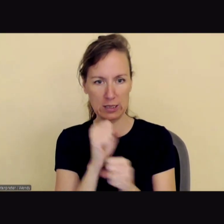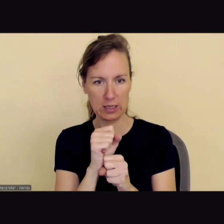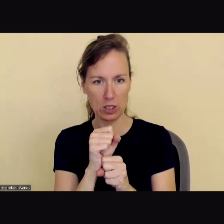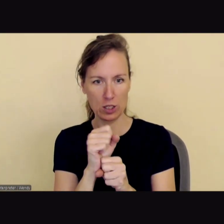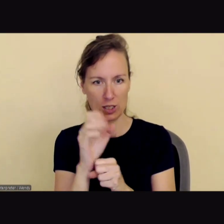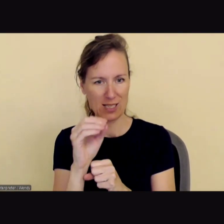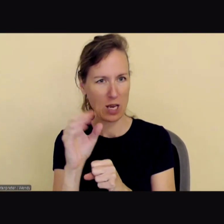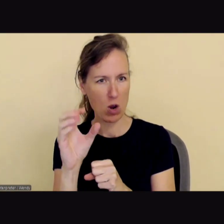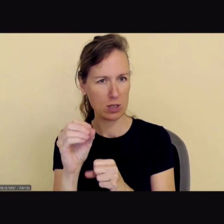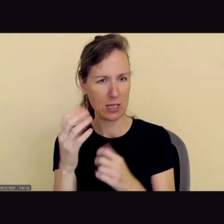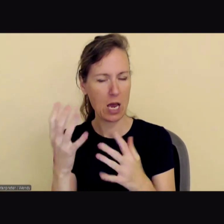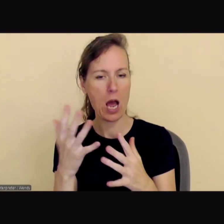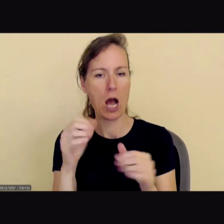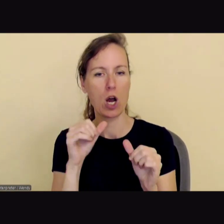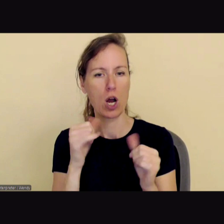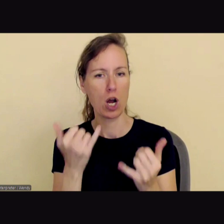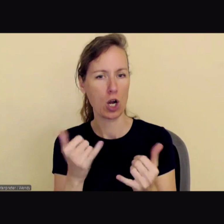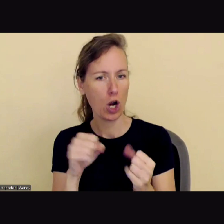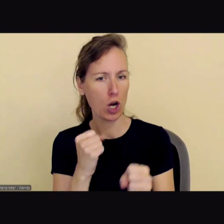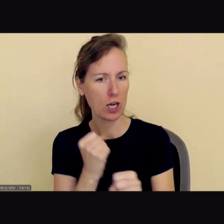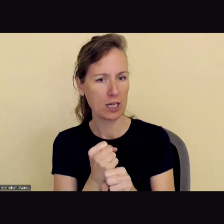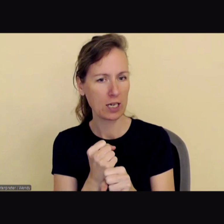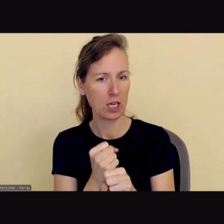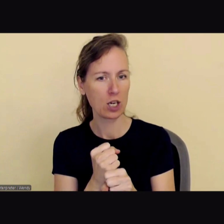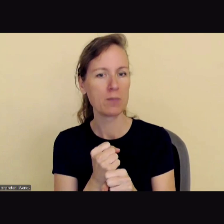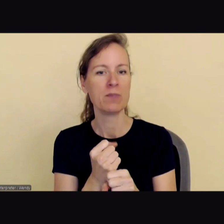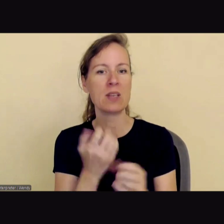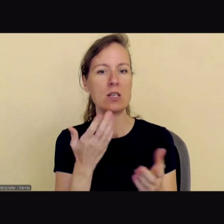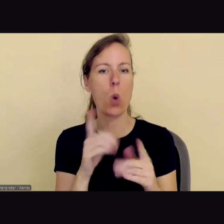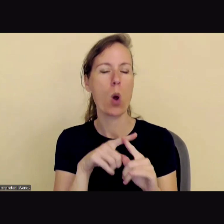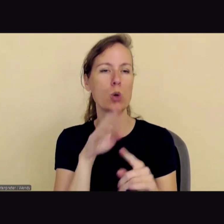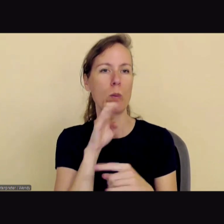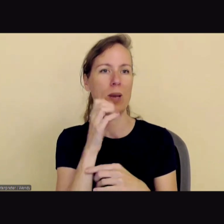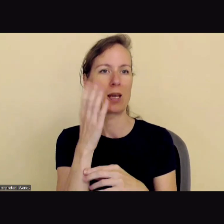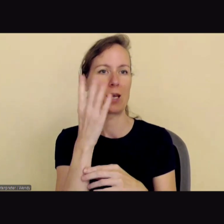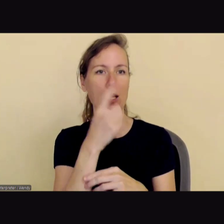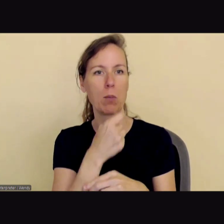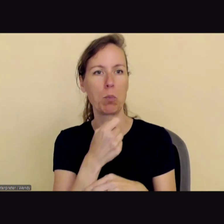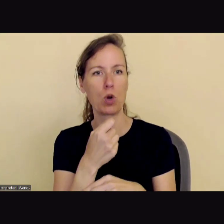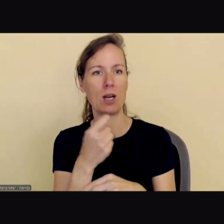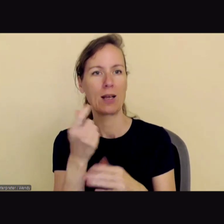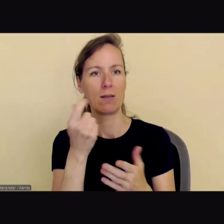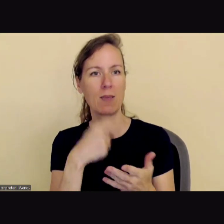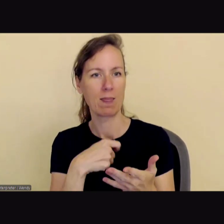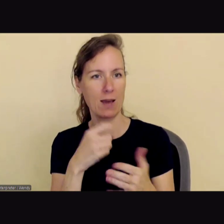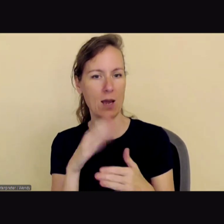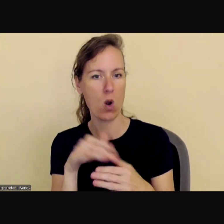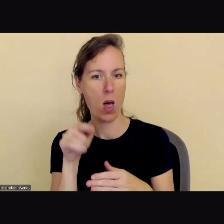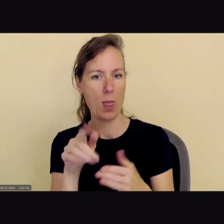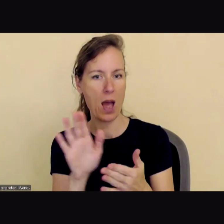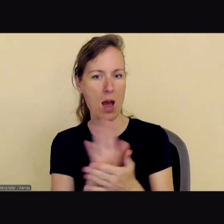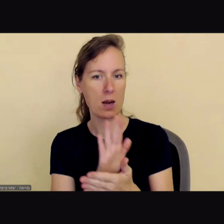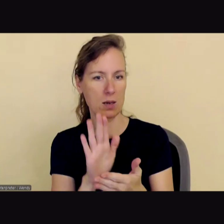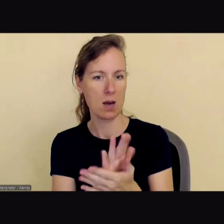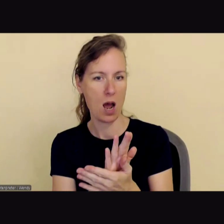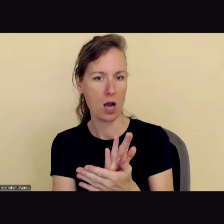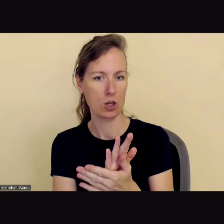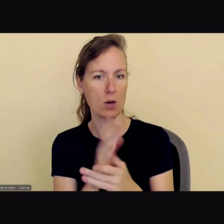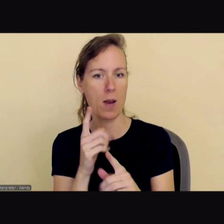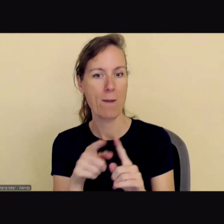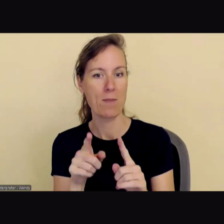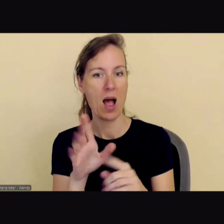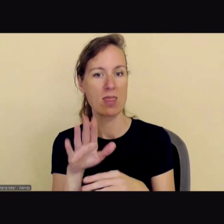year is going to be pretty lean on that 18-page document, Correct. but the out years, we can put other stuff